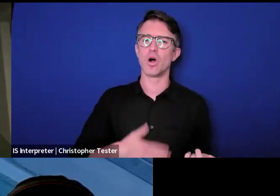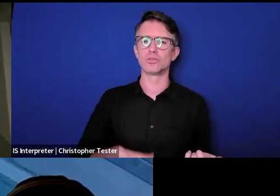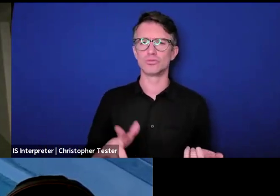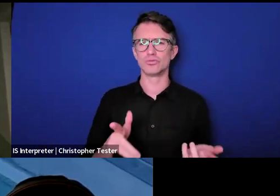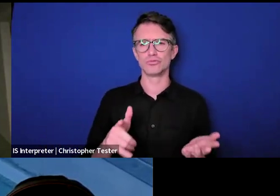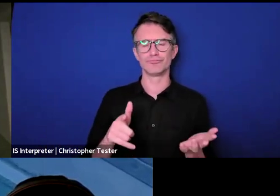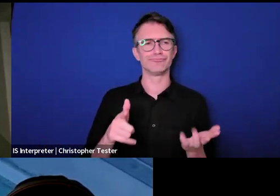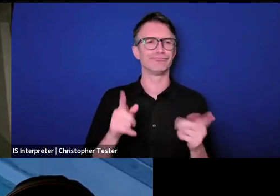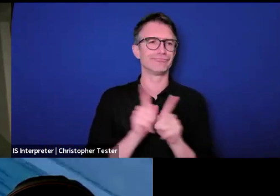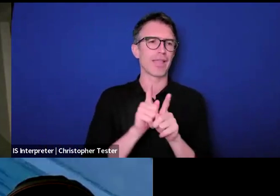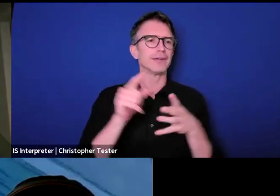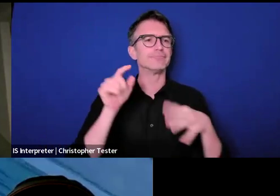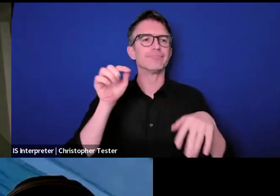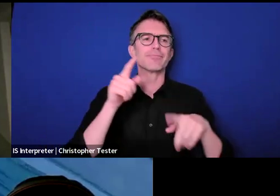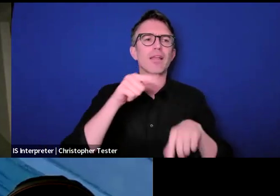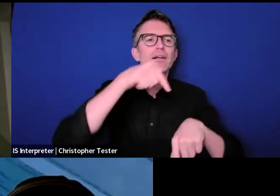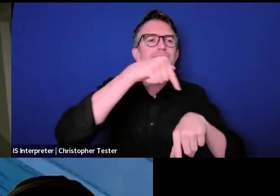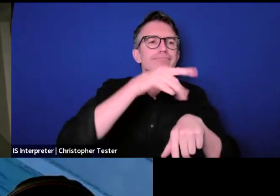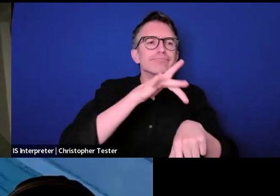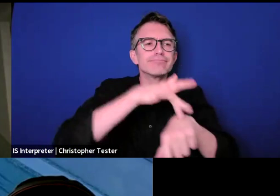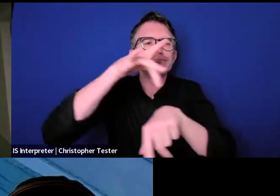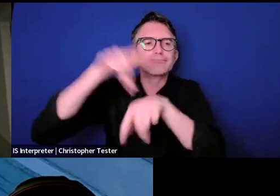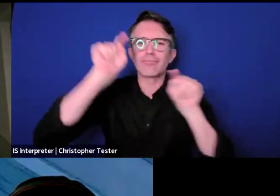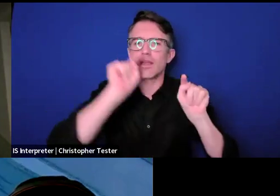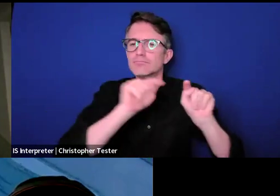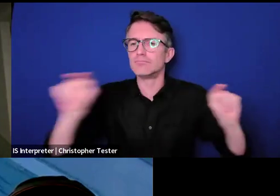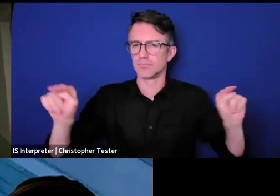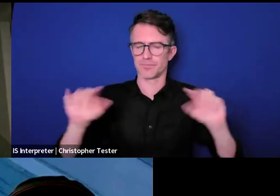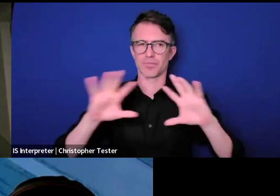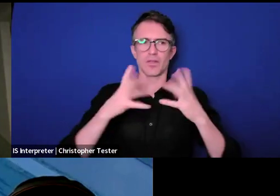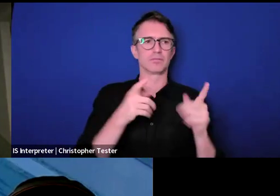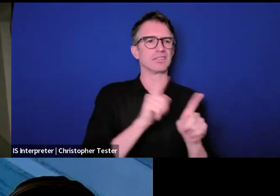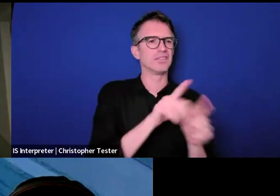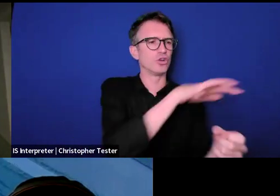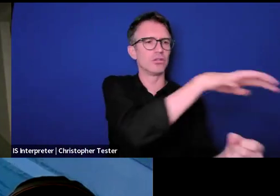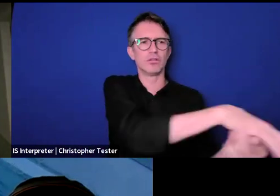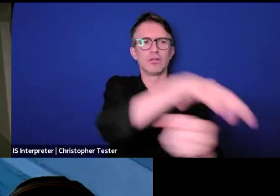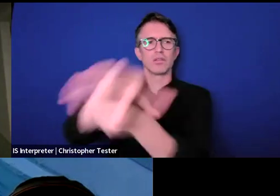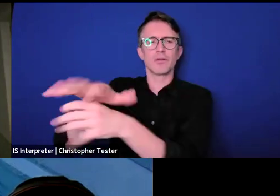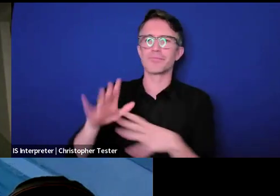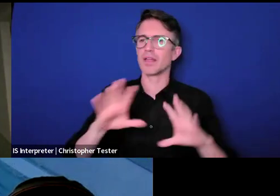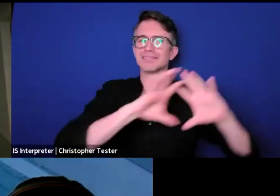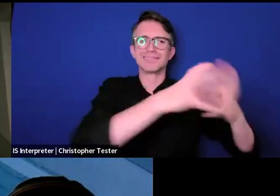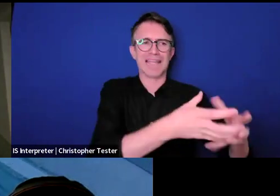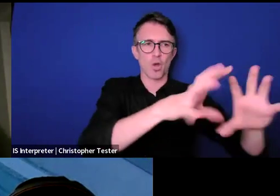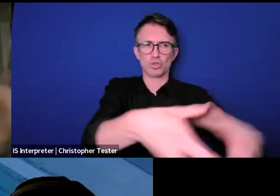of stakeholders that play a role in this very important agenda, and then share some reflections